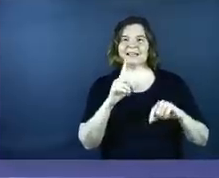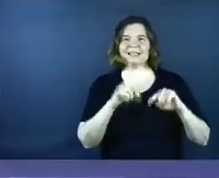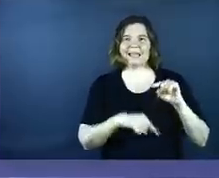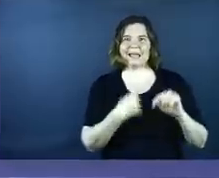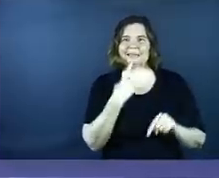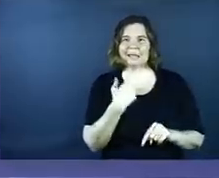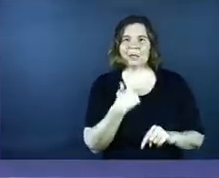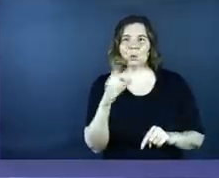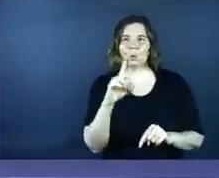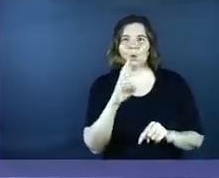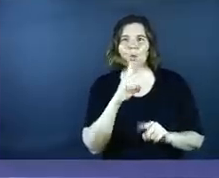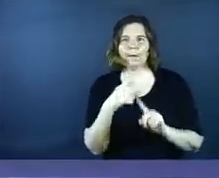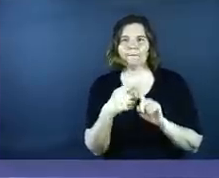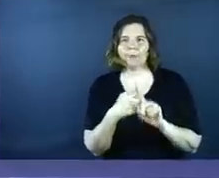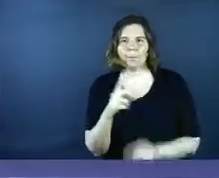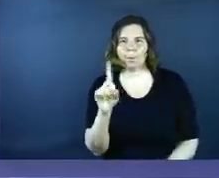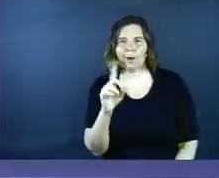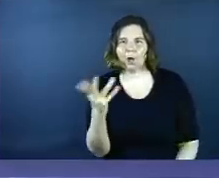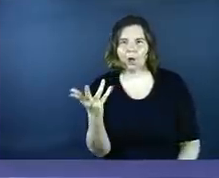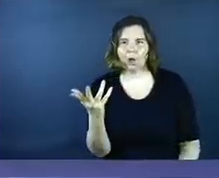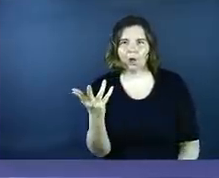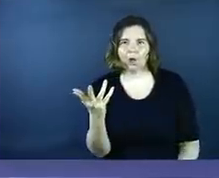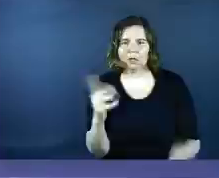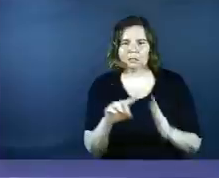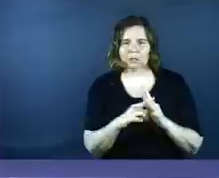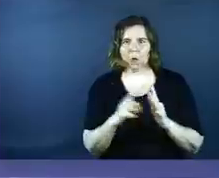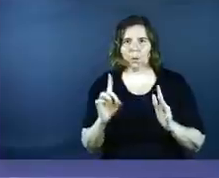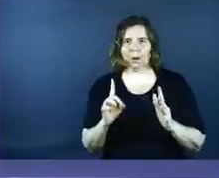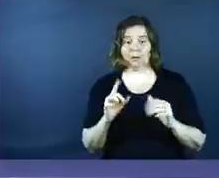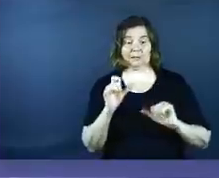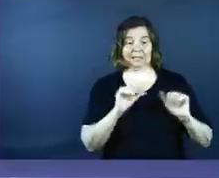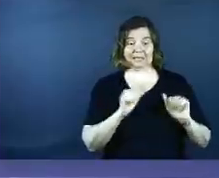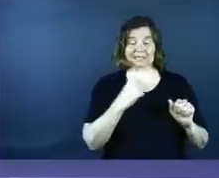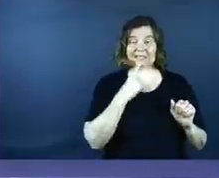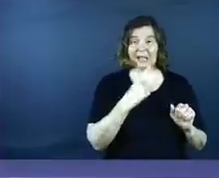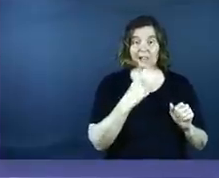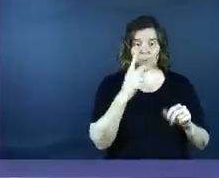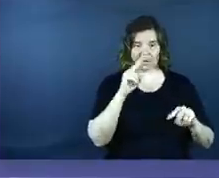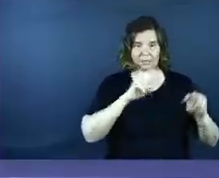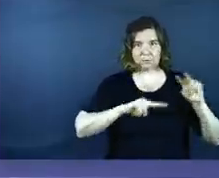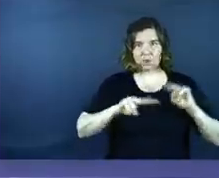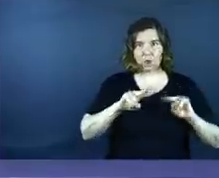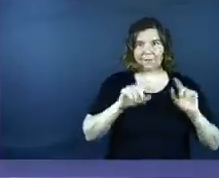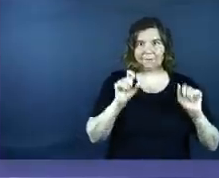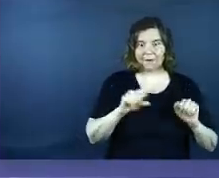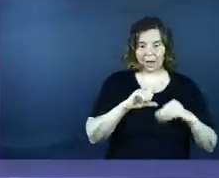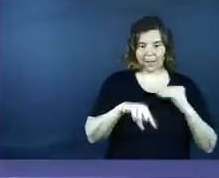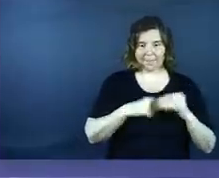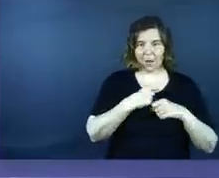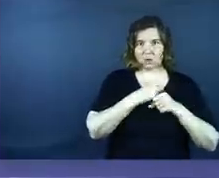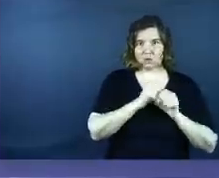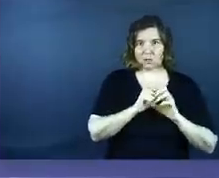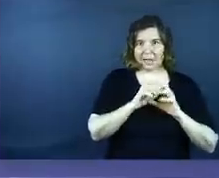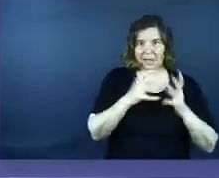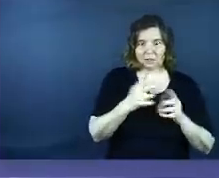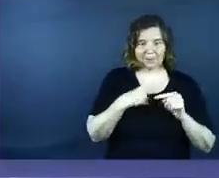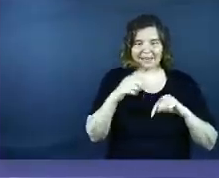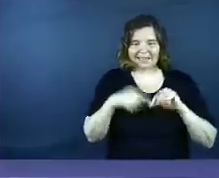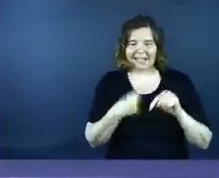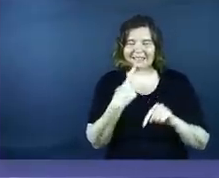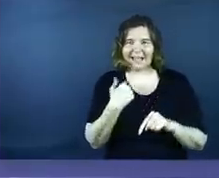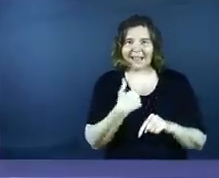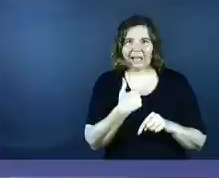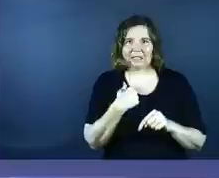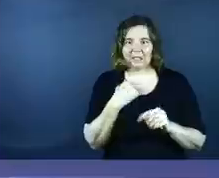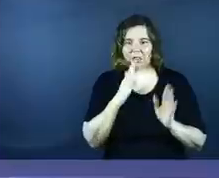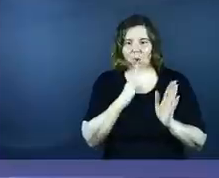cannot tell us where we got water from. Science can tell us what it can observe about creation, but it cannot tell us